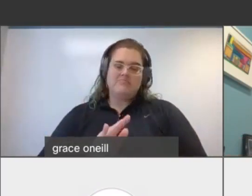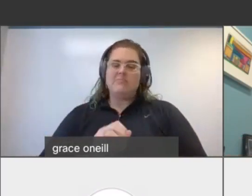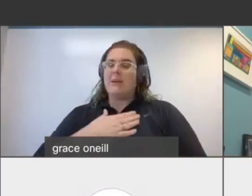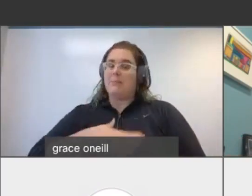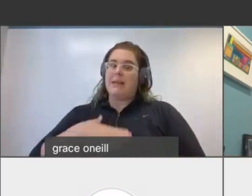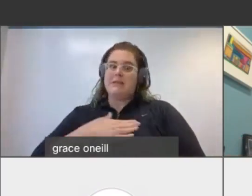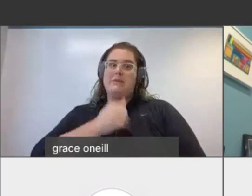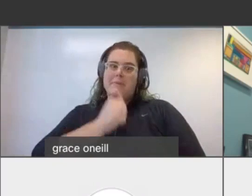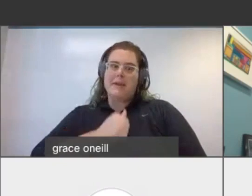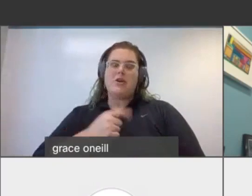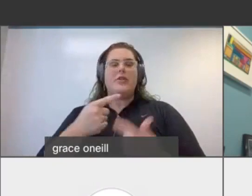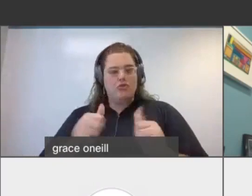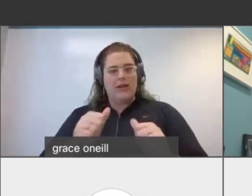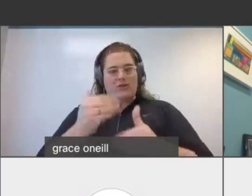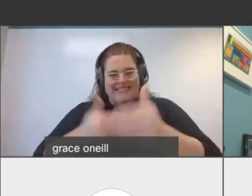they can.